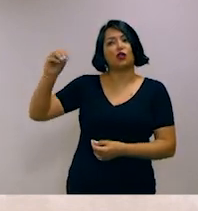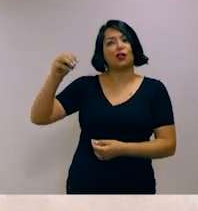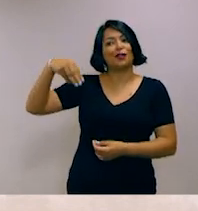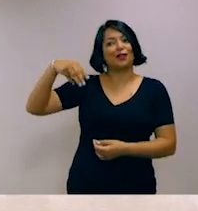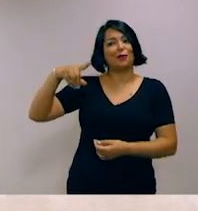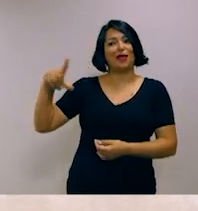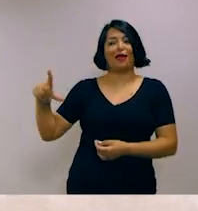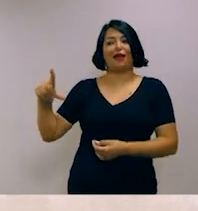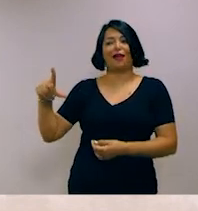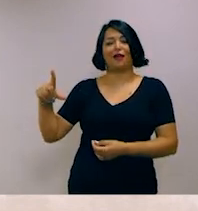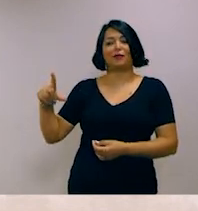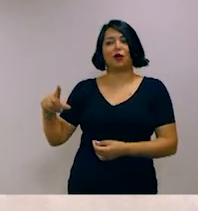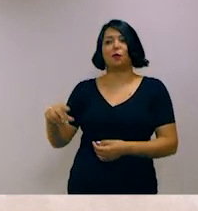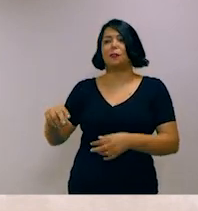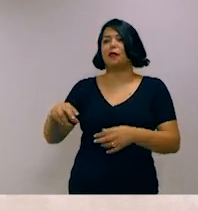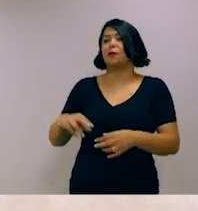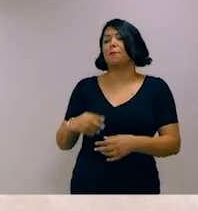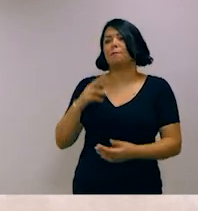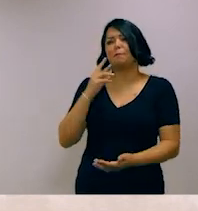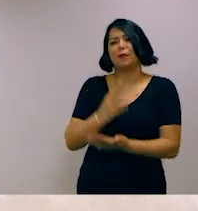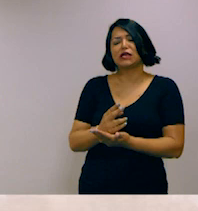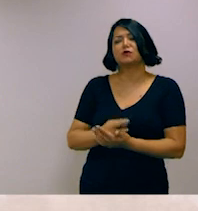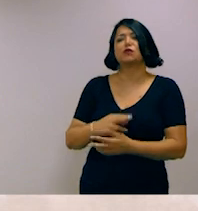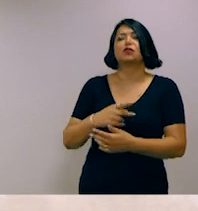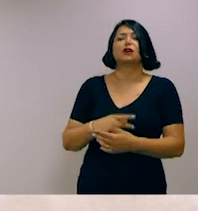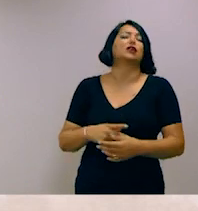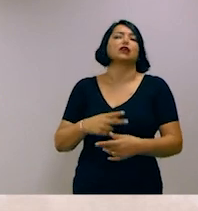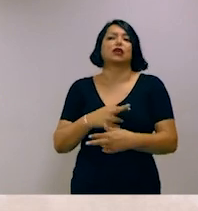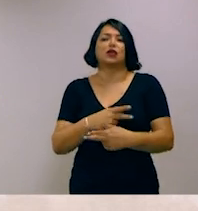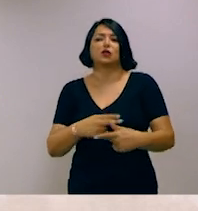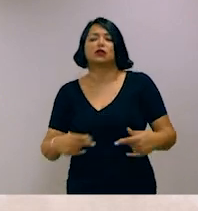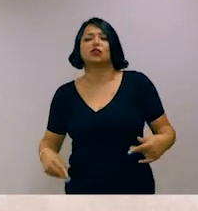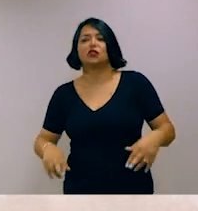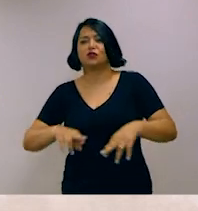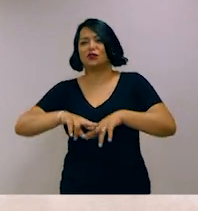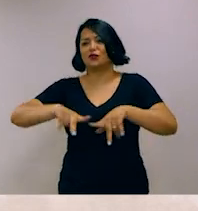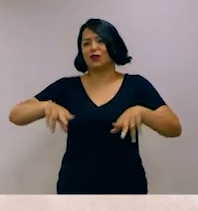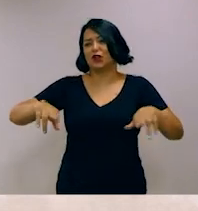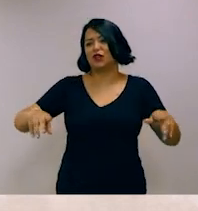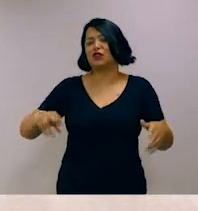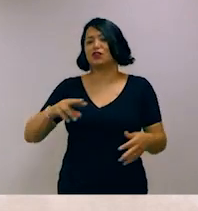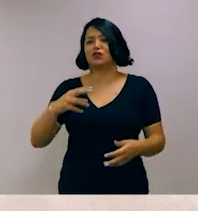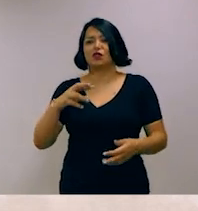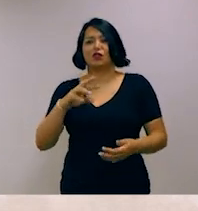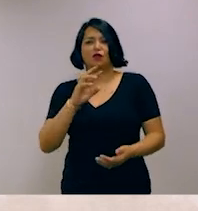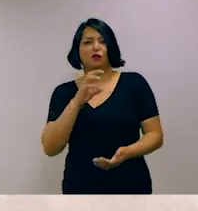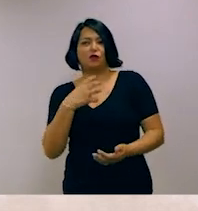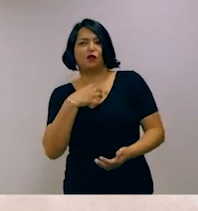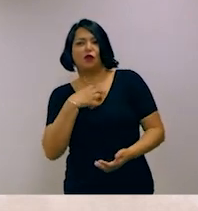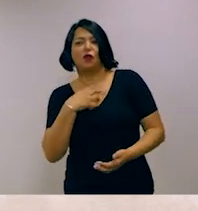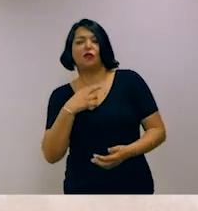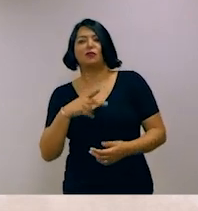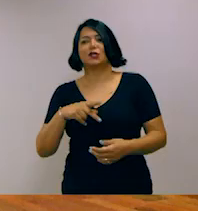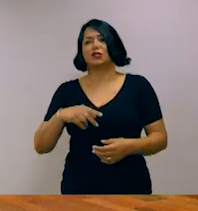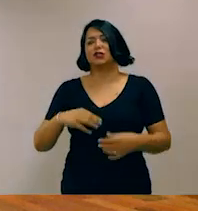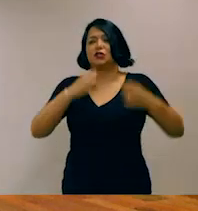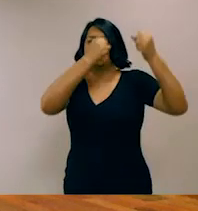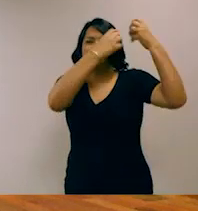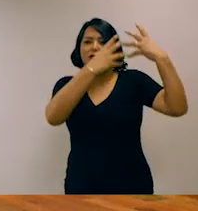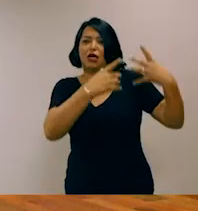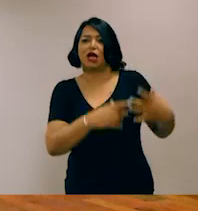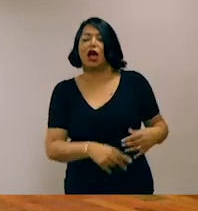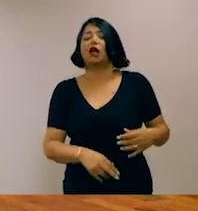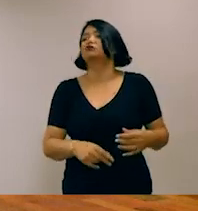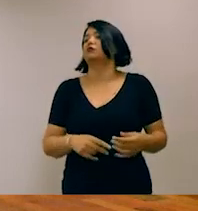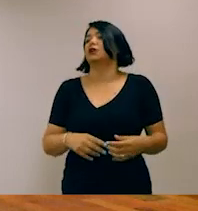milliliters. And so it was written differently. And in the end, we were able to cluster them and understand that they are